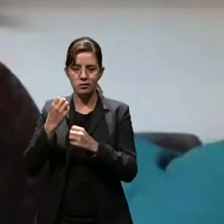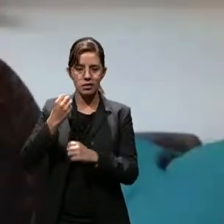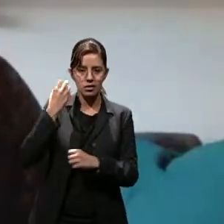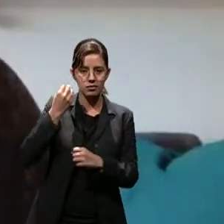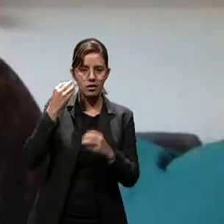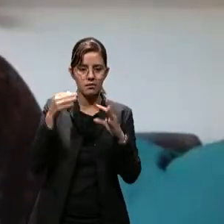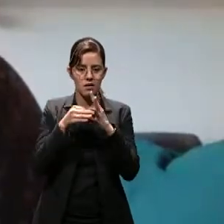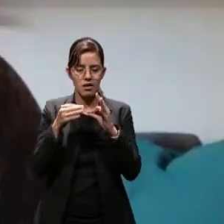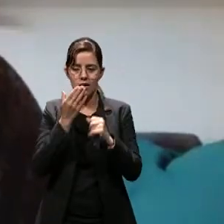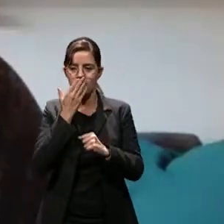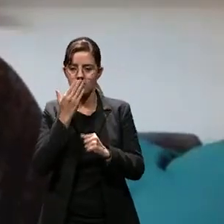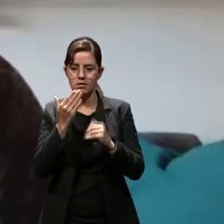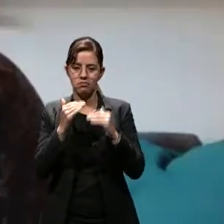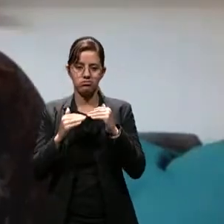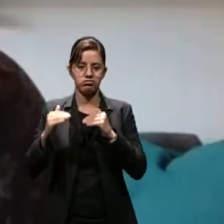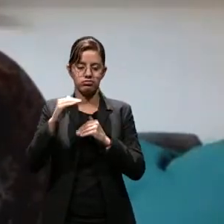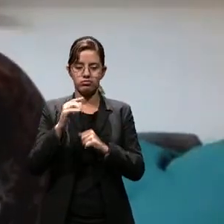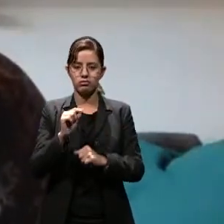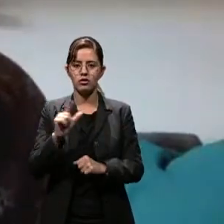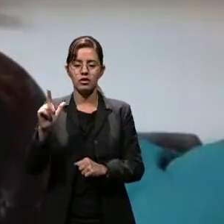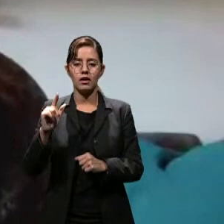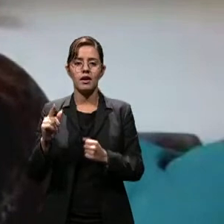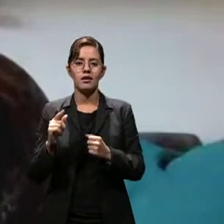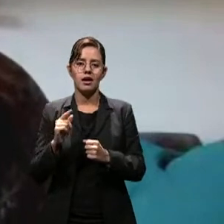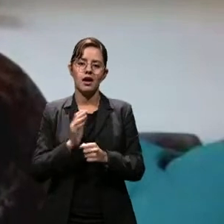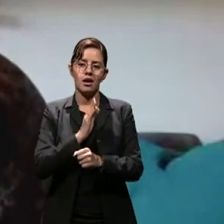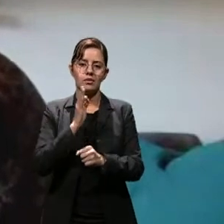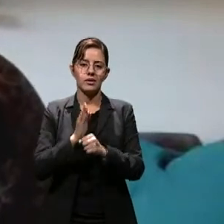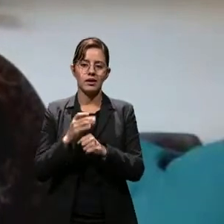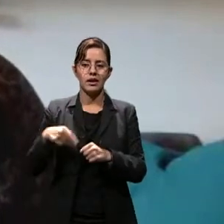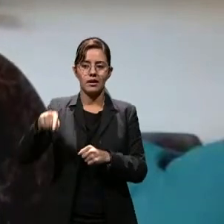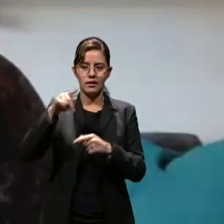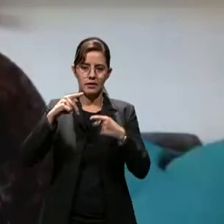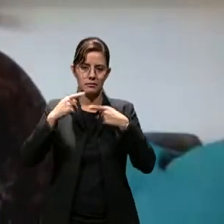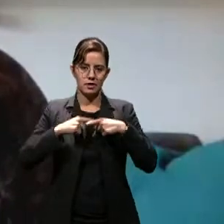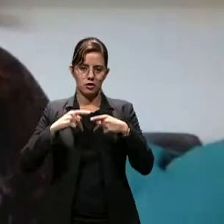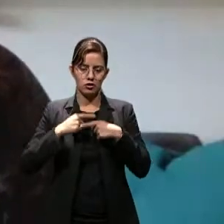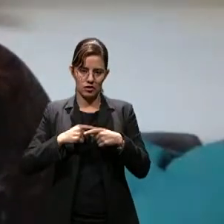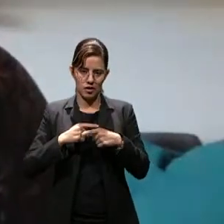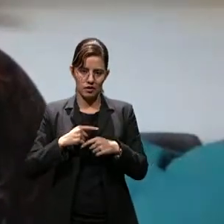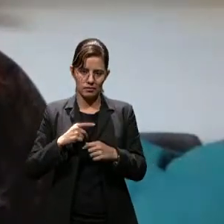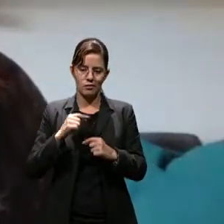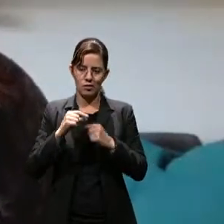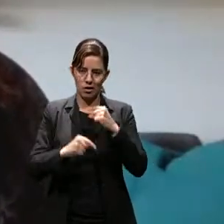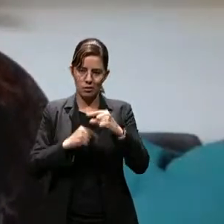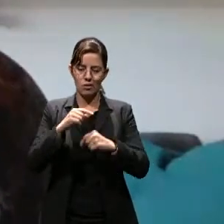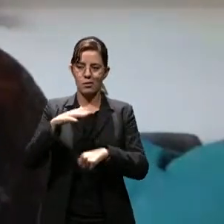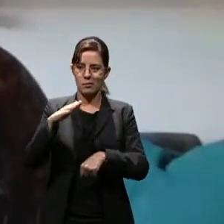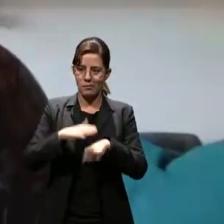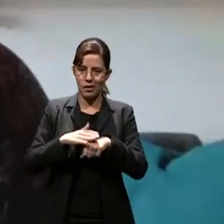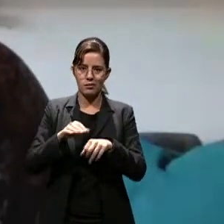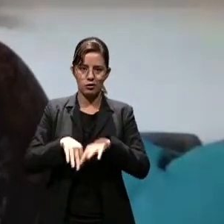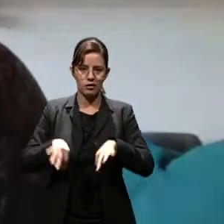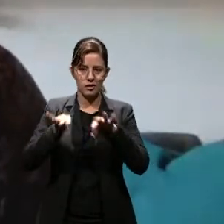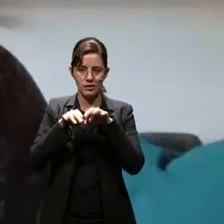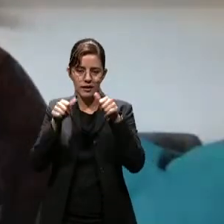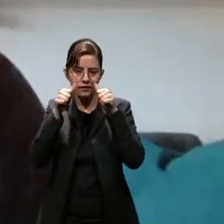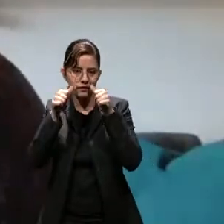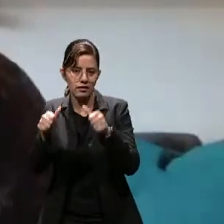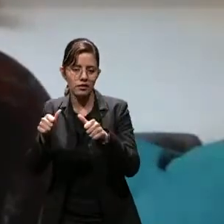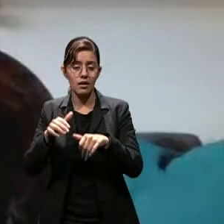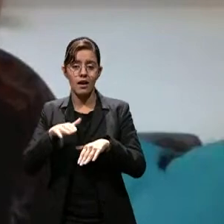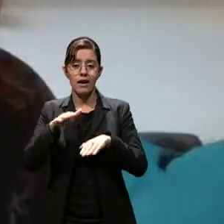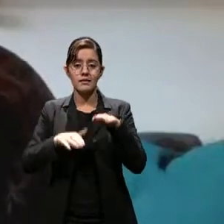very important guests where we are facing a world where citizens are more and more protagonists, where an